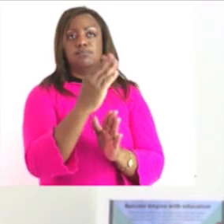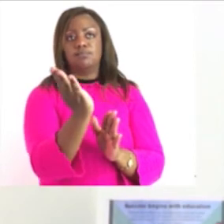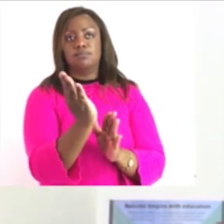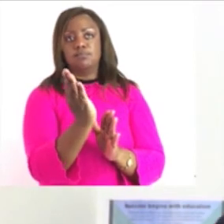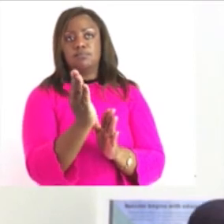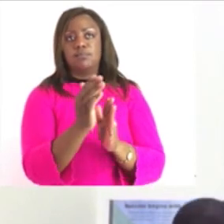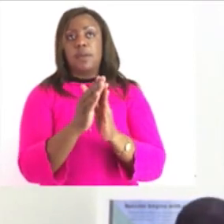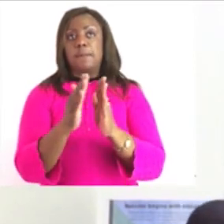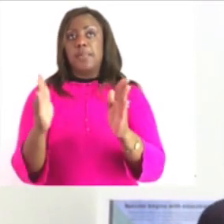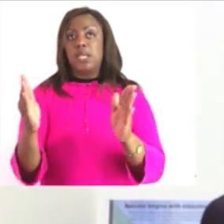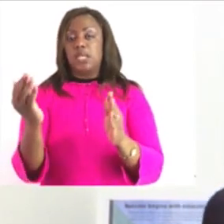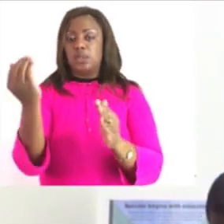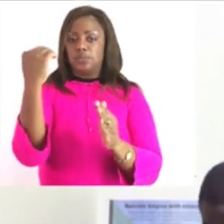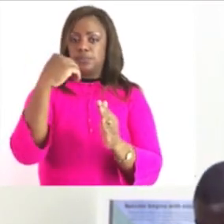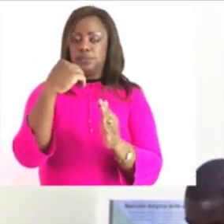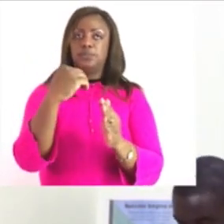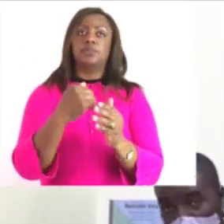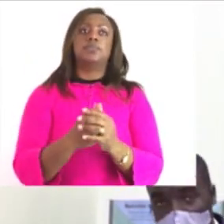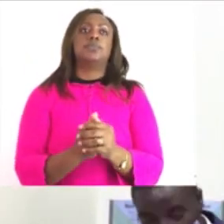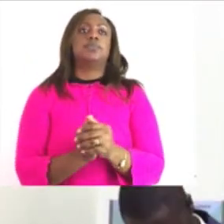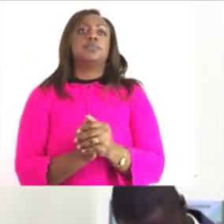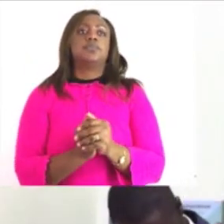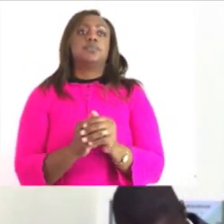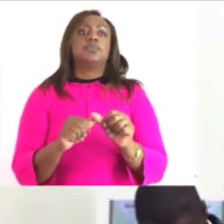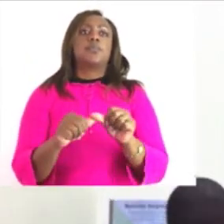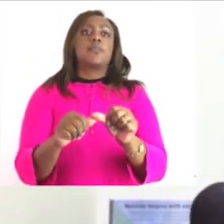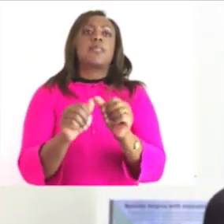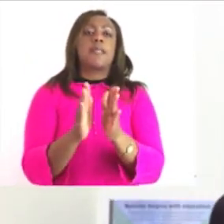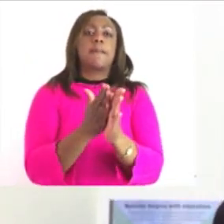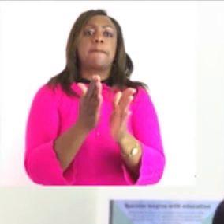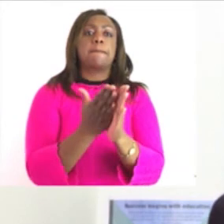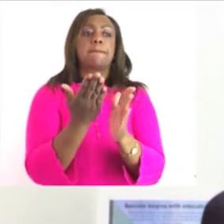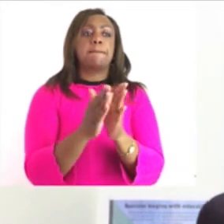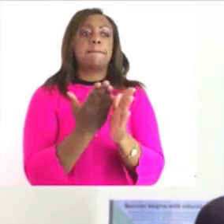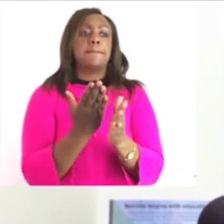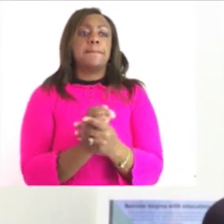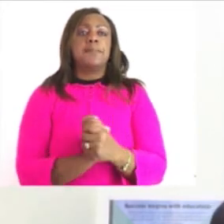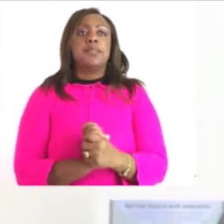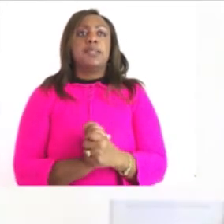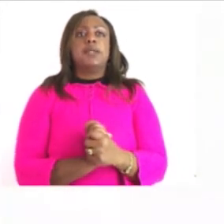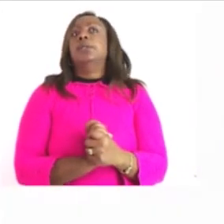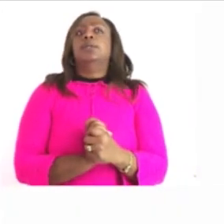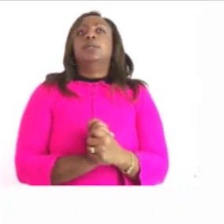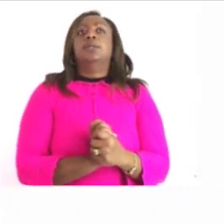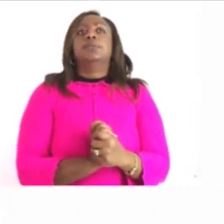our body. Let's go back to our booklet. Okay?